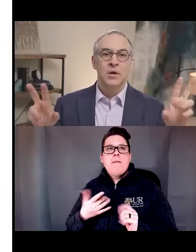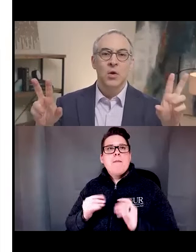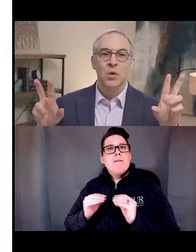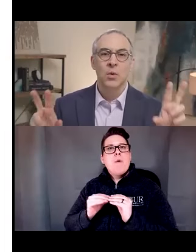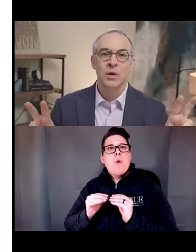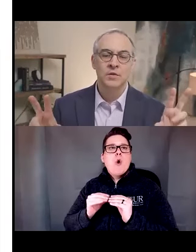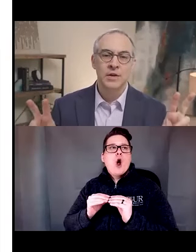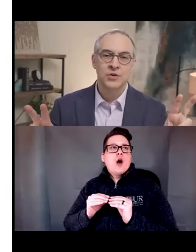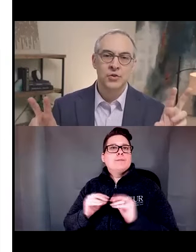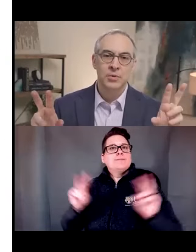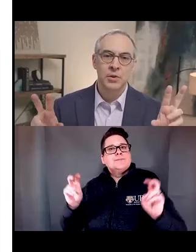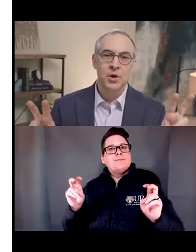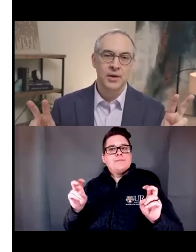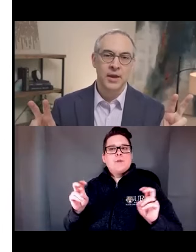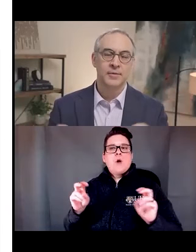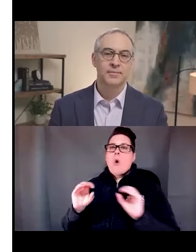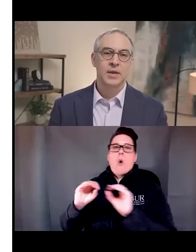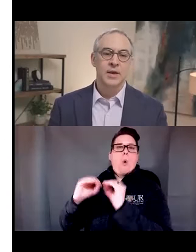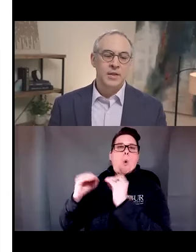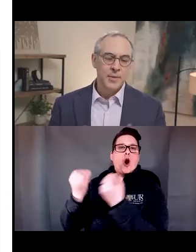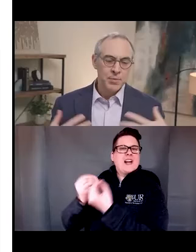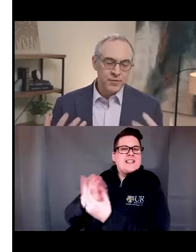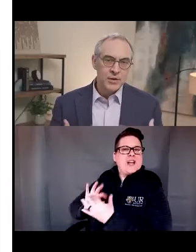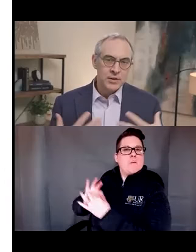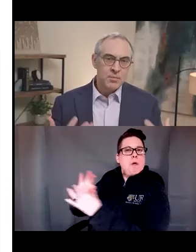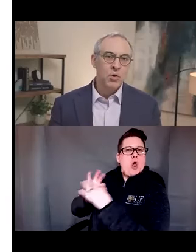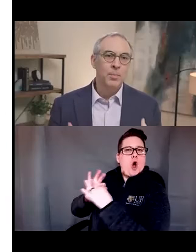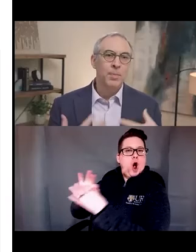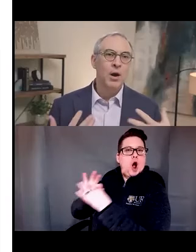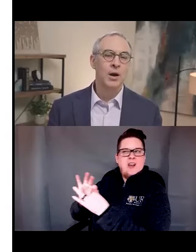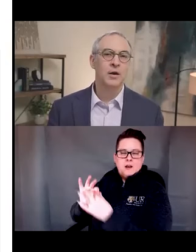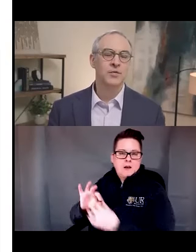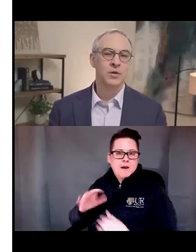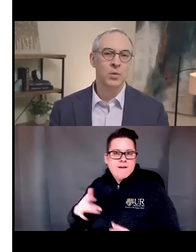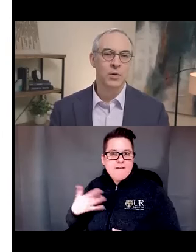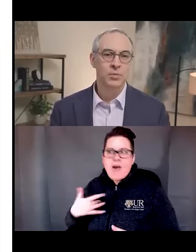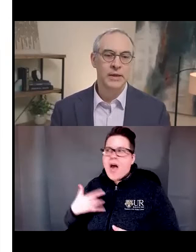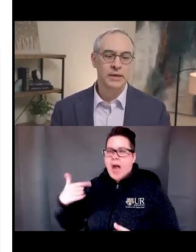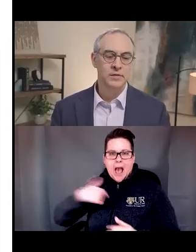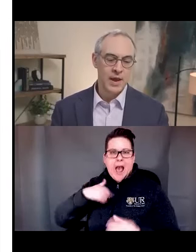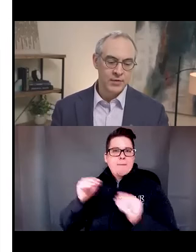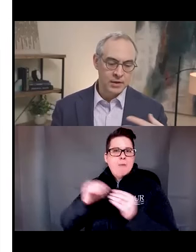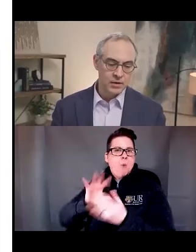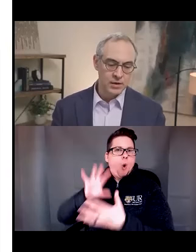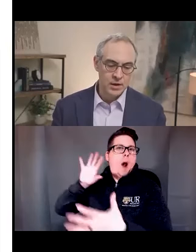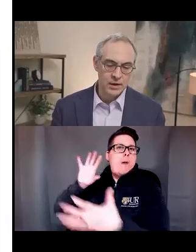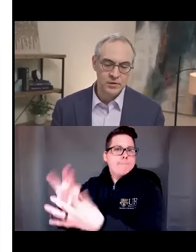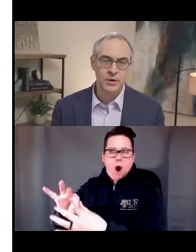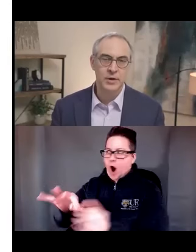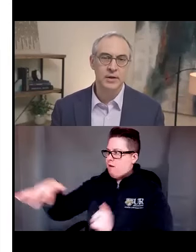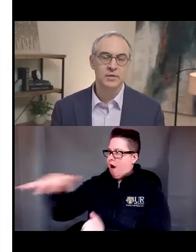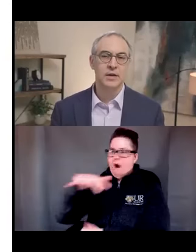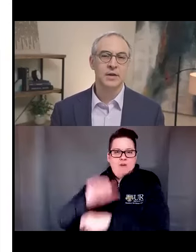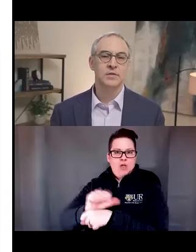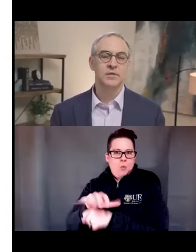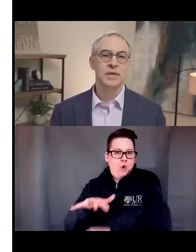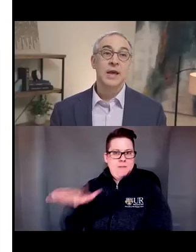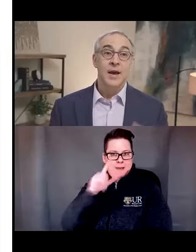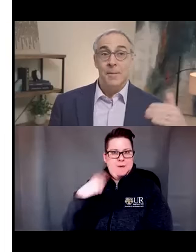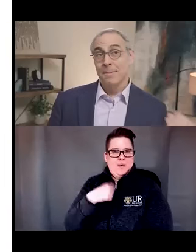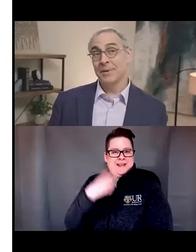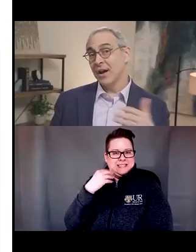themed organizational belonging. People felt like they're more a part of their workplace, having experienced